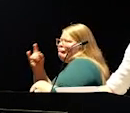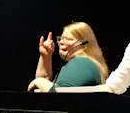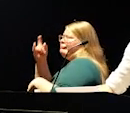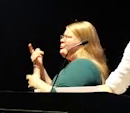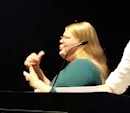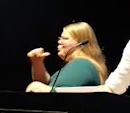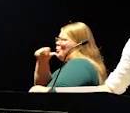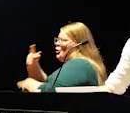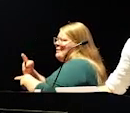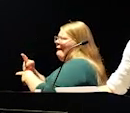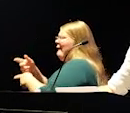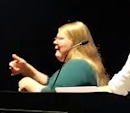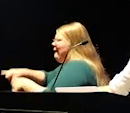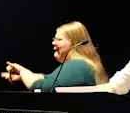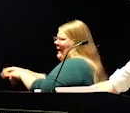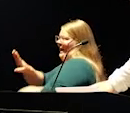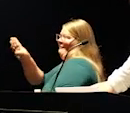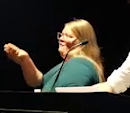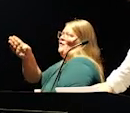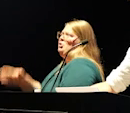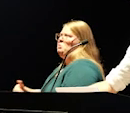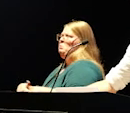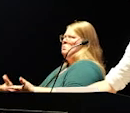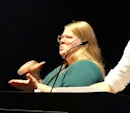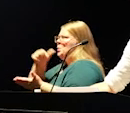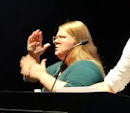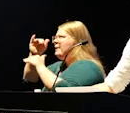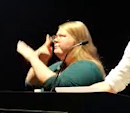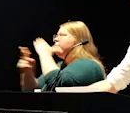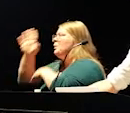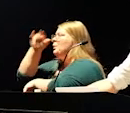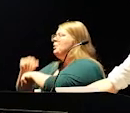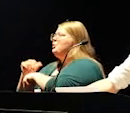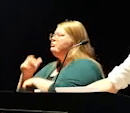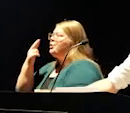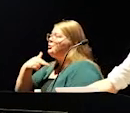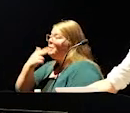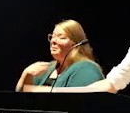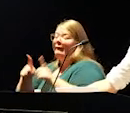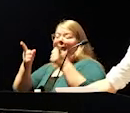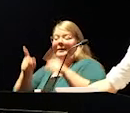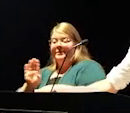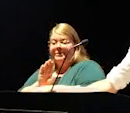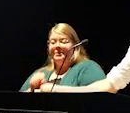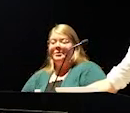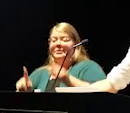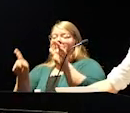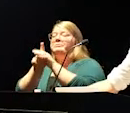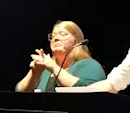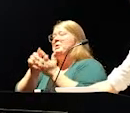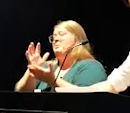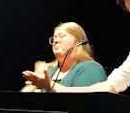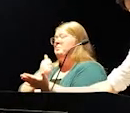life. But it started as a business opportunity that expanded into something that kind of defines me. And I do